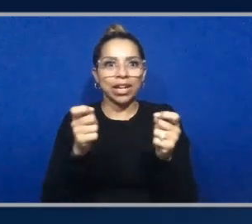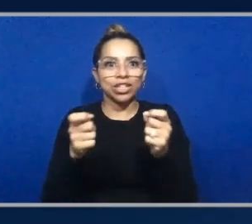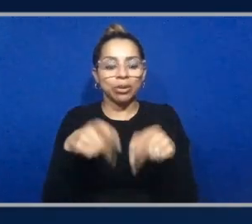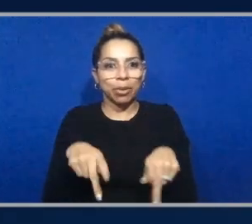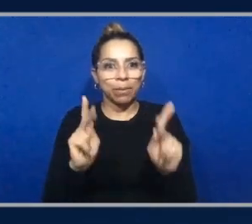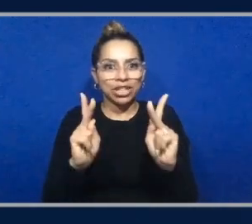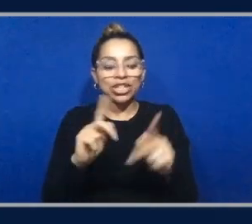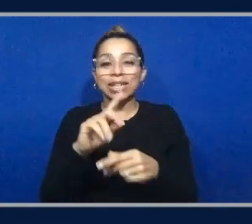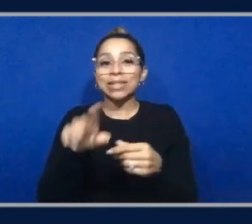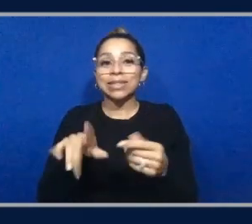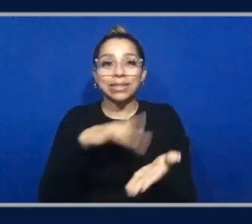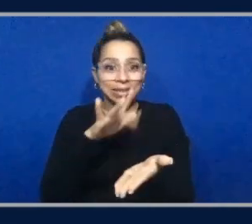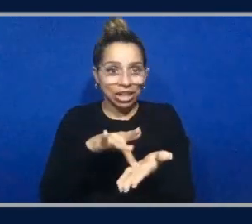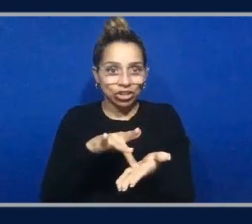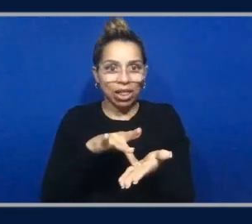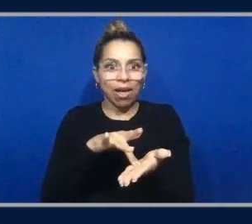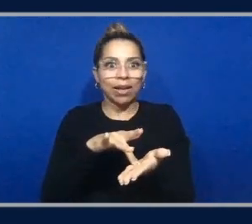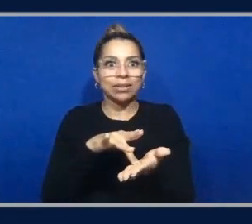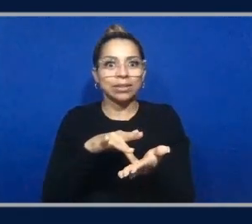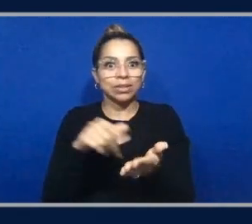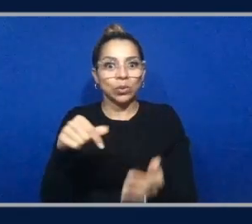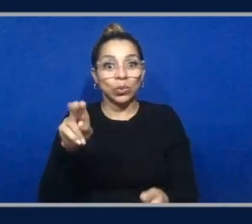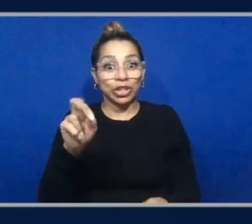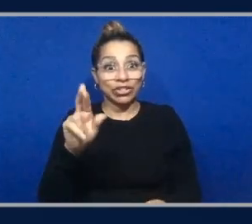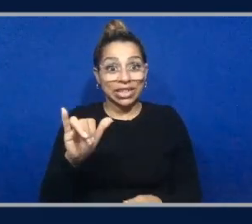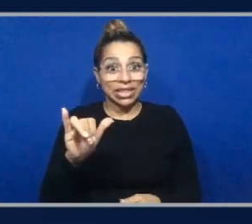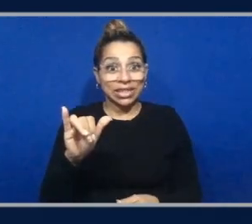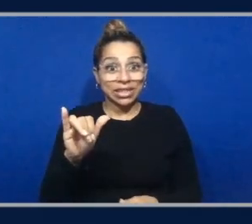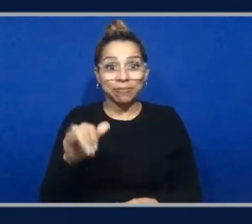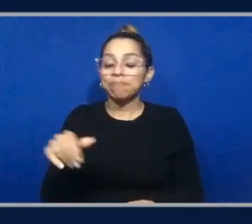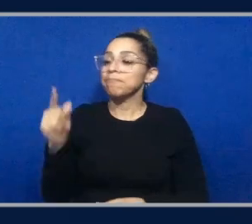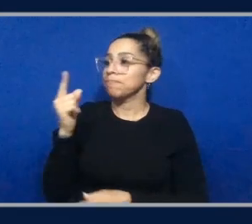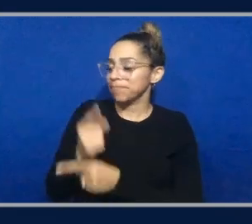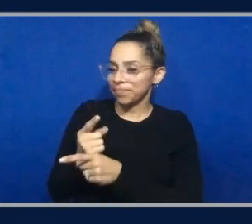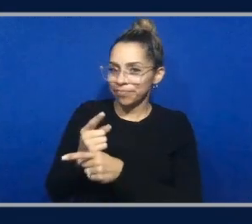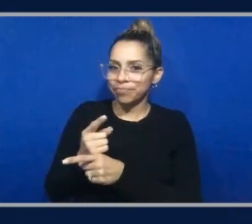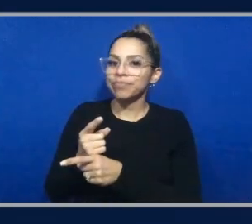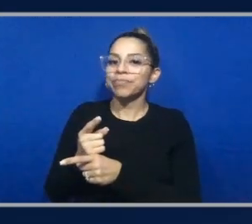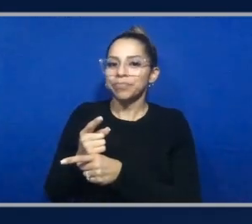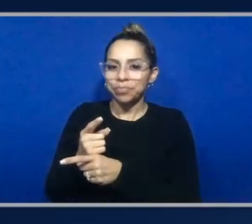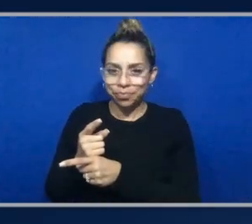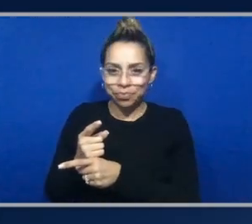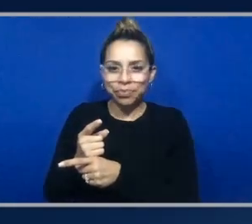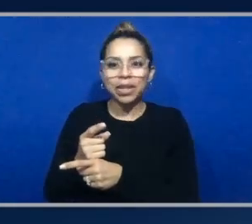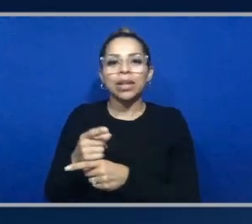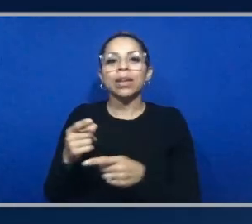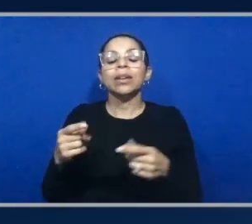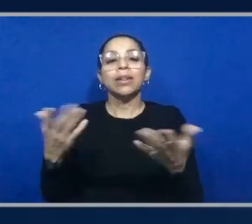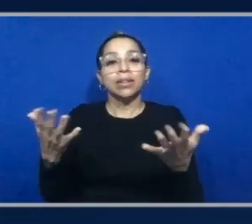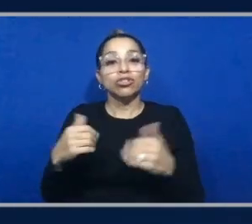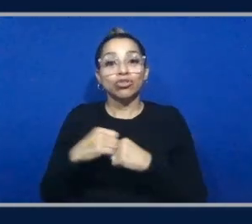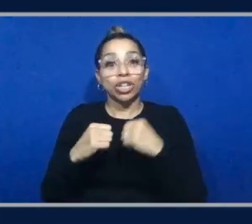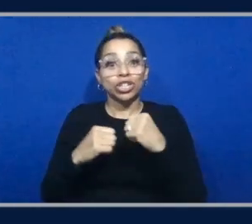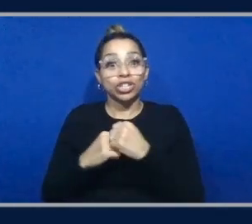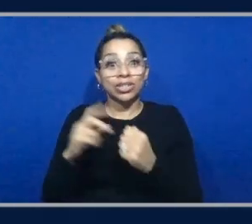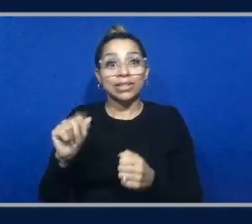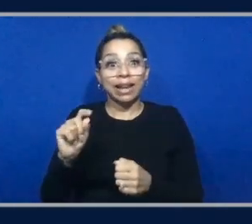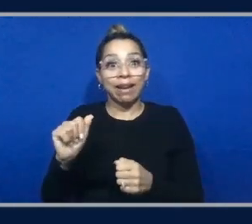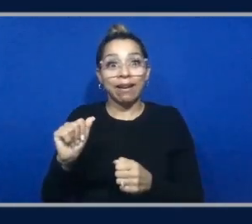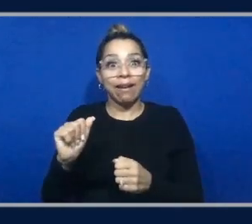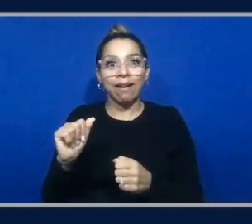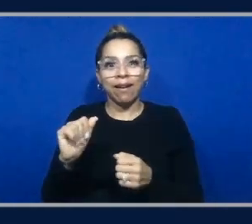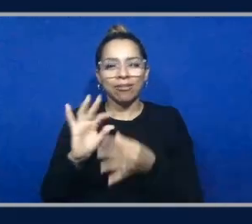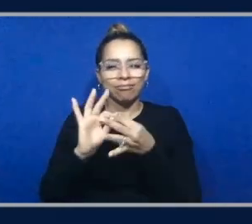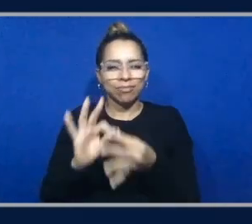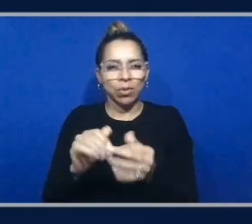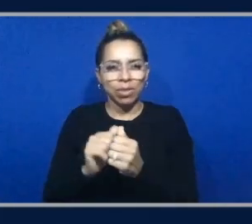querying. Yeah. A slight difference to that. We're talking about structured data when we're talking about this lakehouse. And what has happened